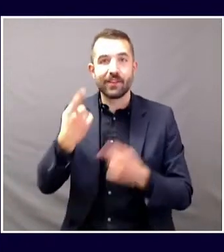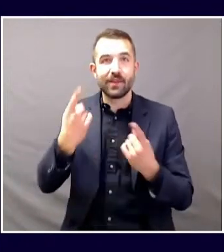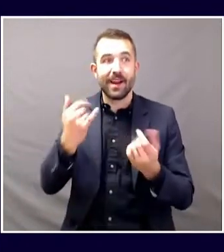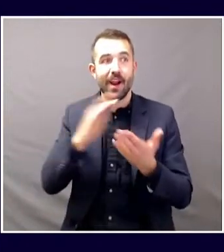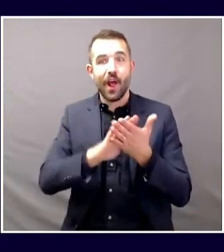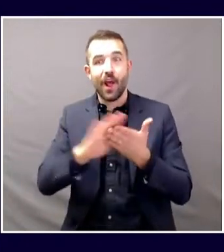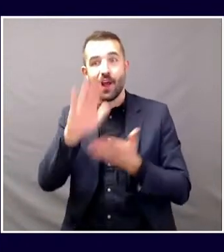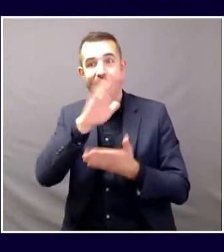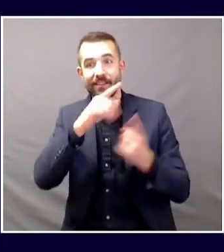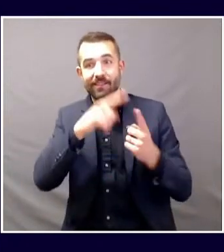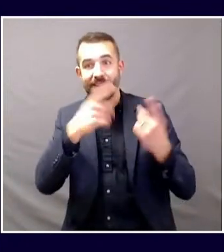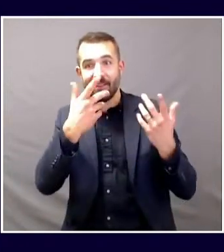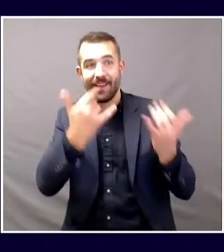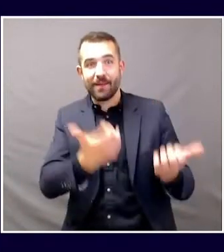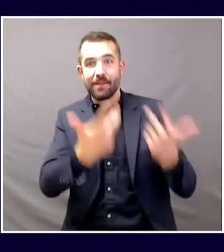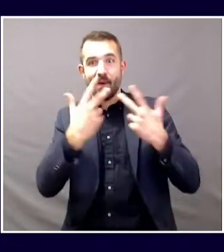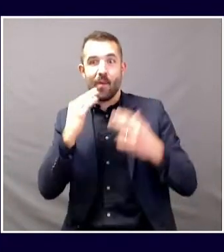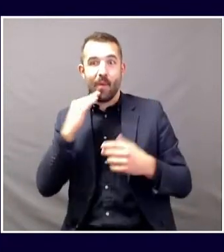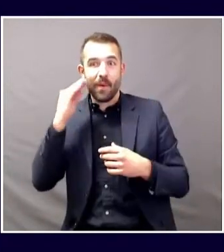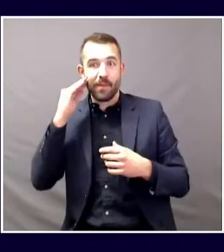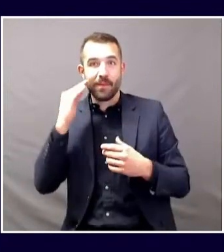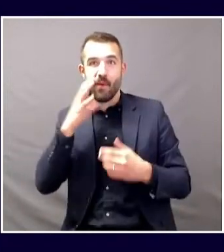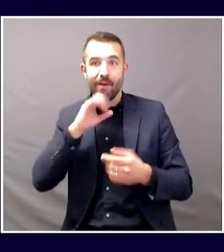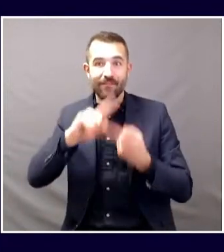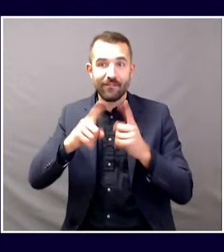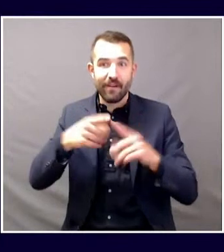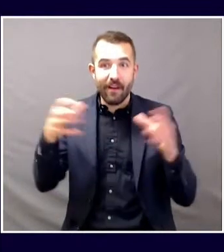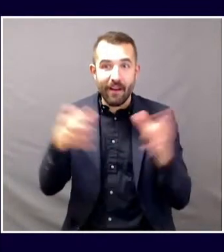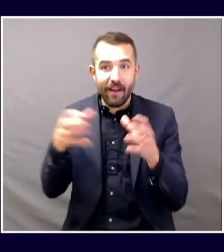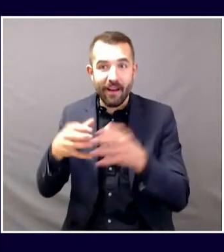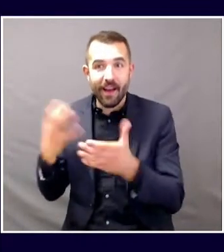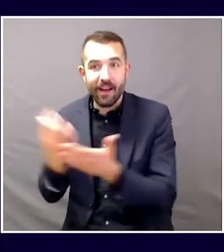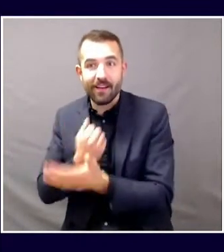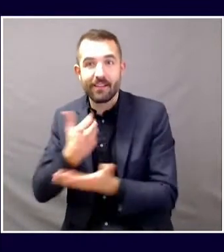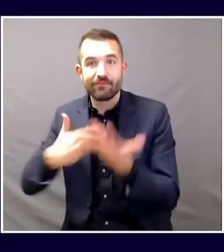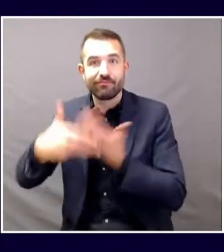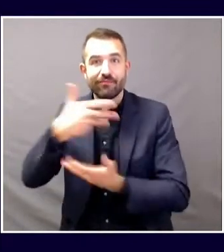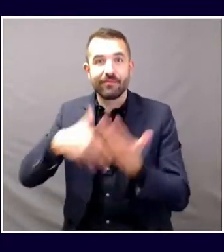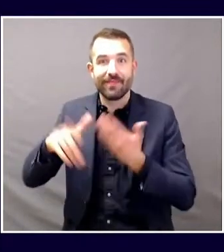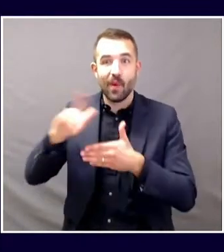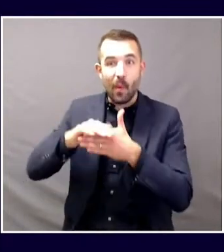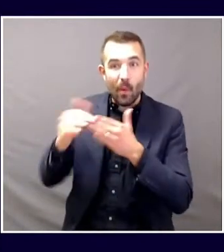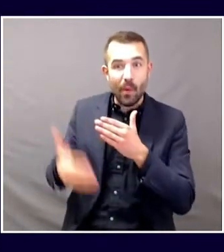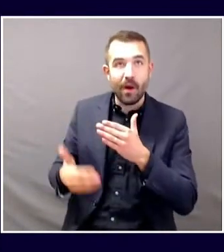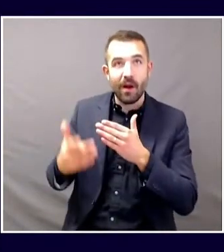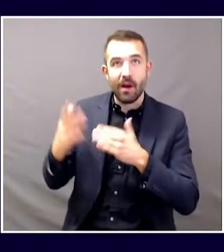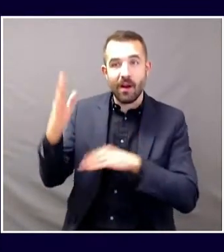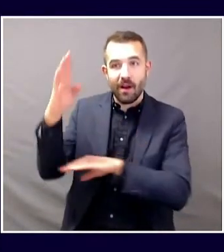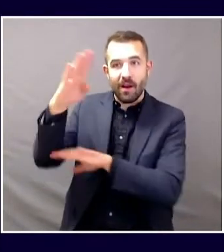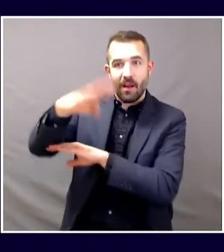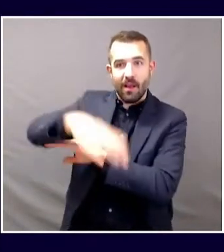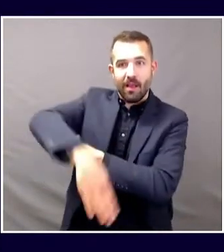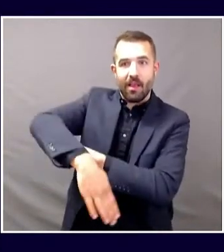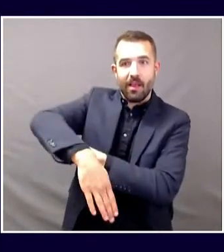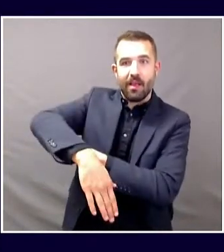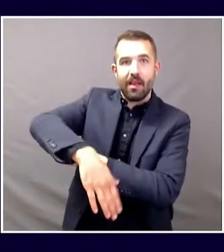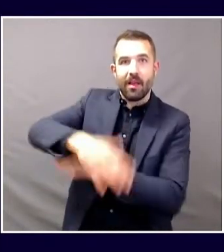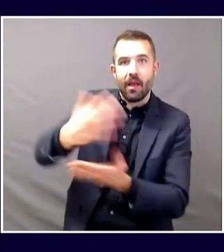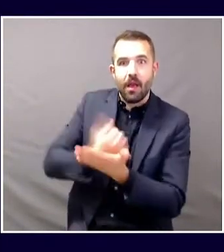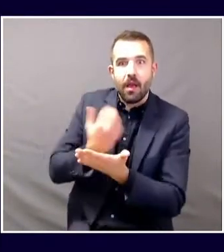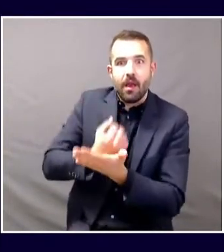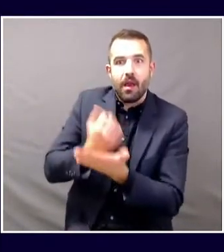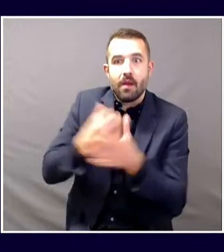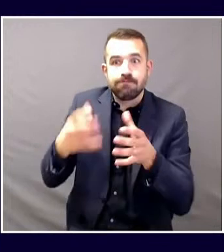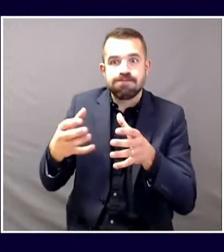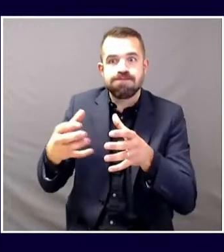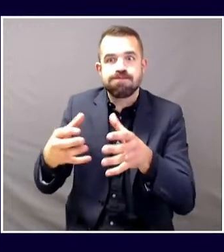old friends. And that's just a part of the behavior that happens on these weekends. And so having a time for businesses to close